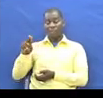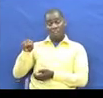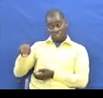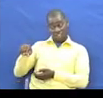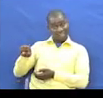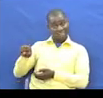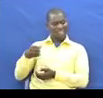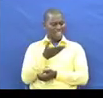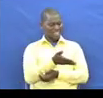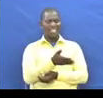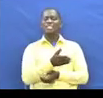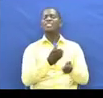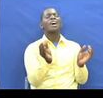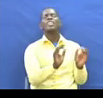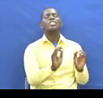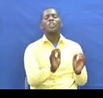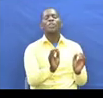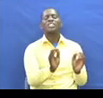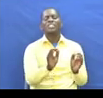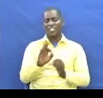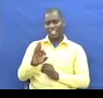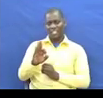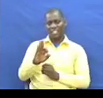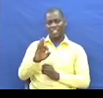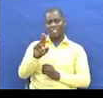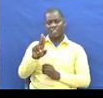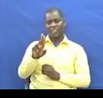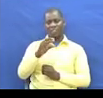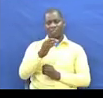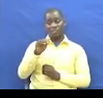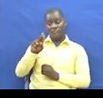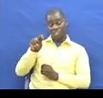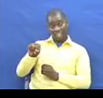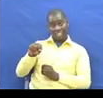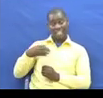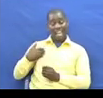a function. That is how the relation, the function can be